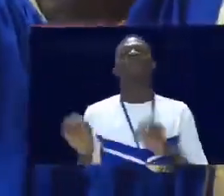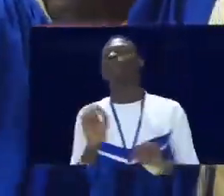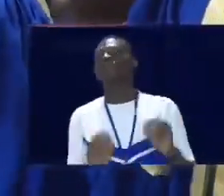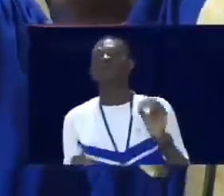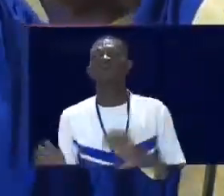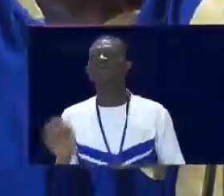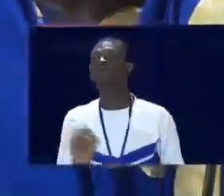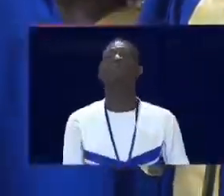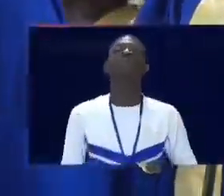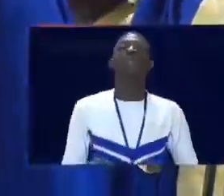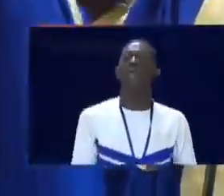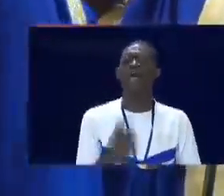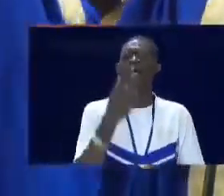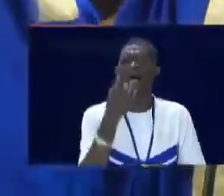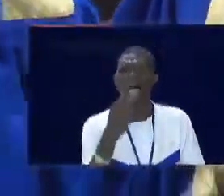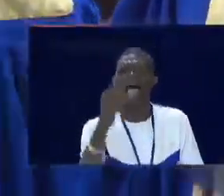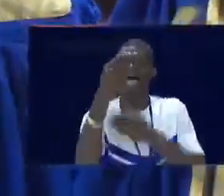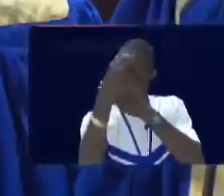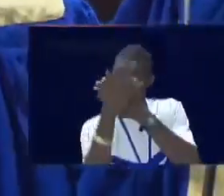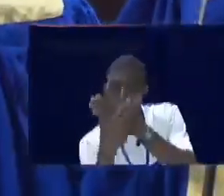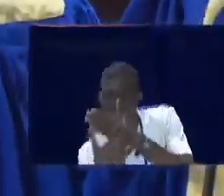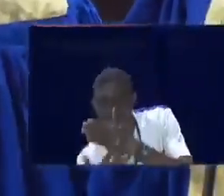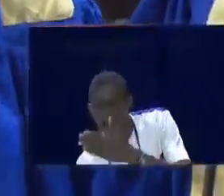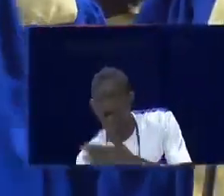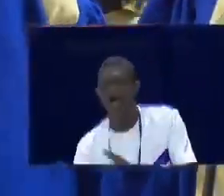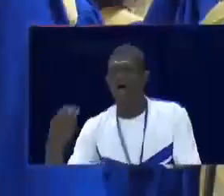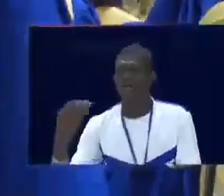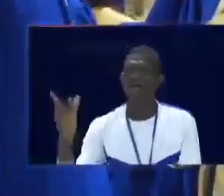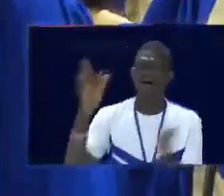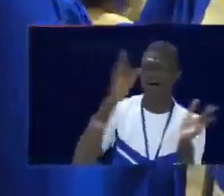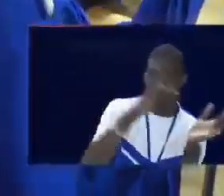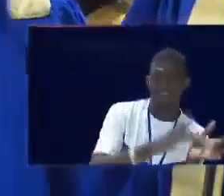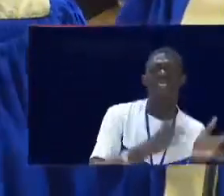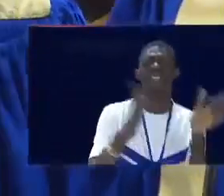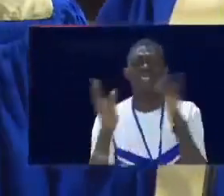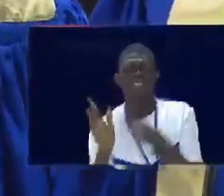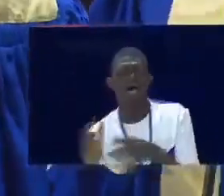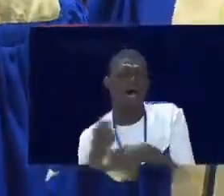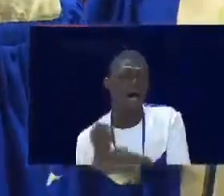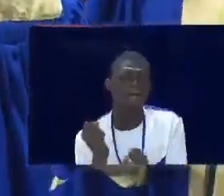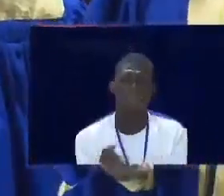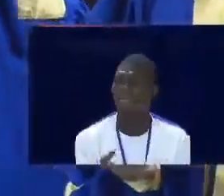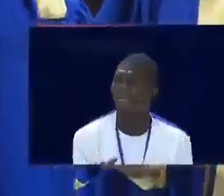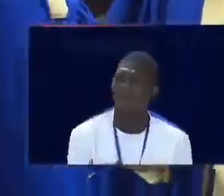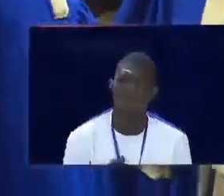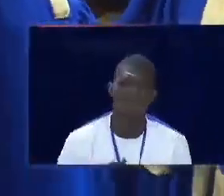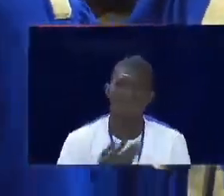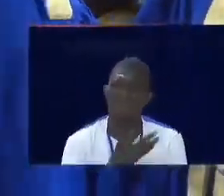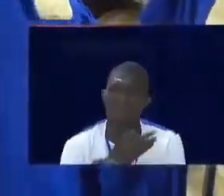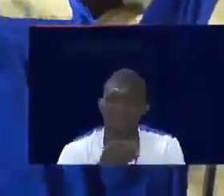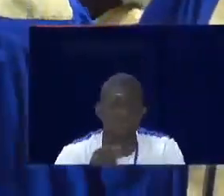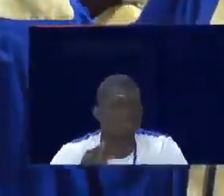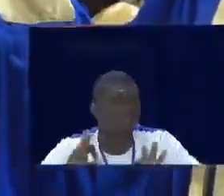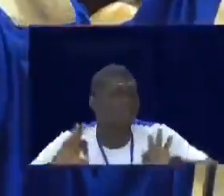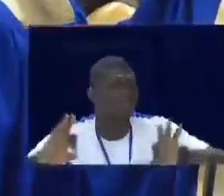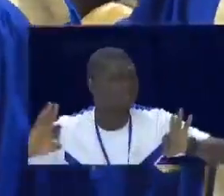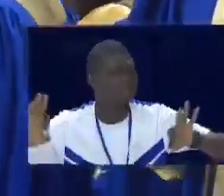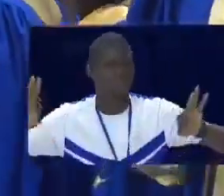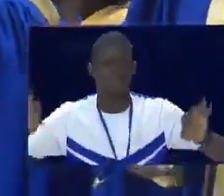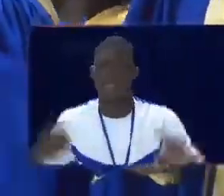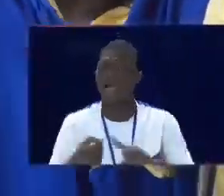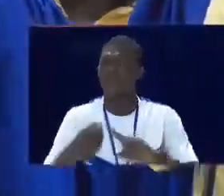Oh, the blood of Jesus. Jesus, the blood of Jesus has set me